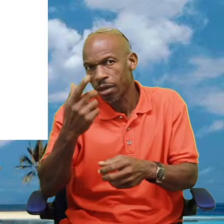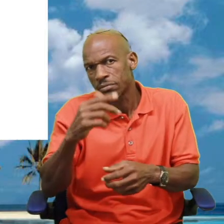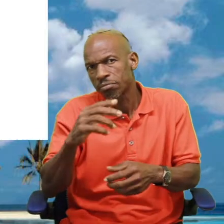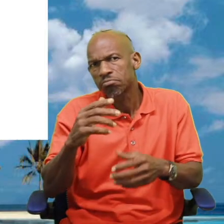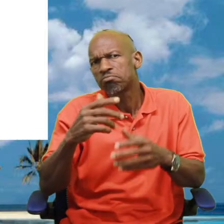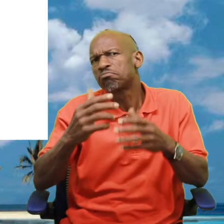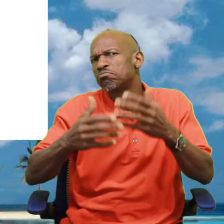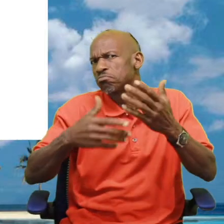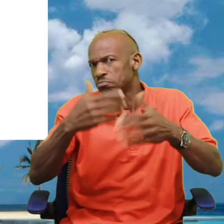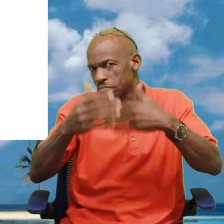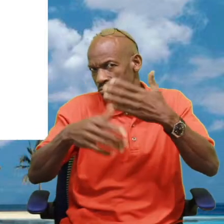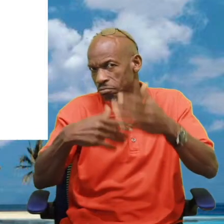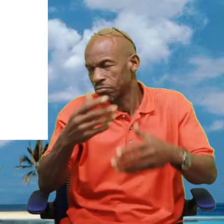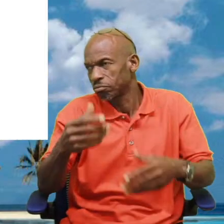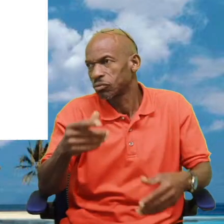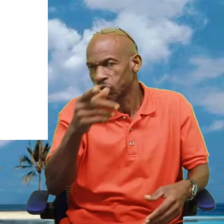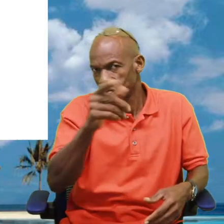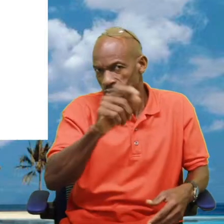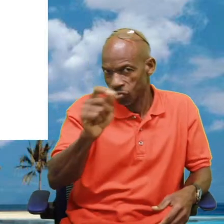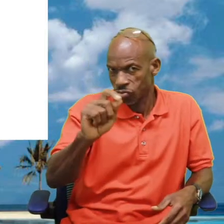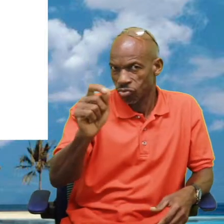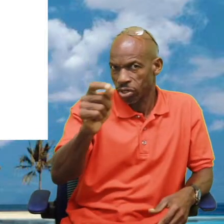So go ahead and write the answers.